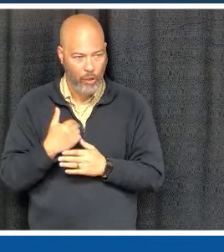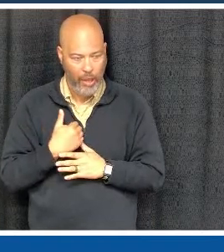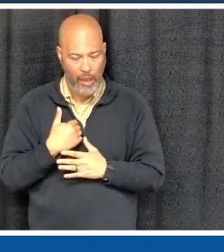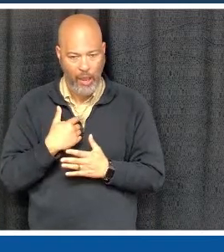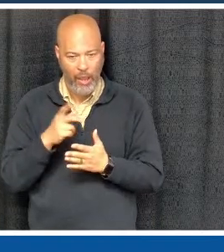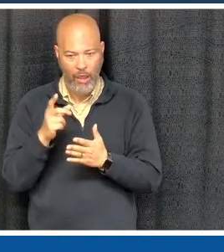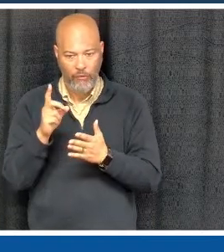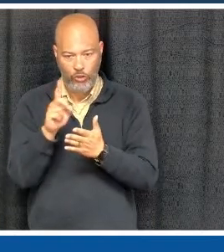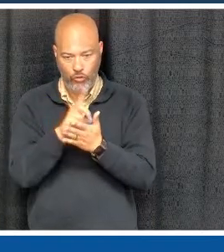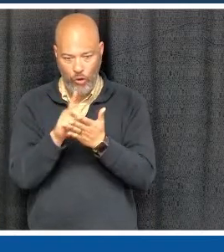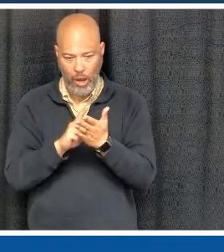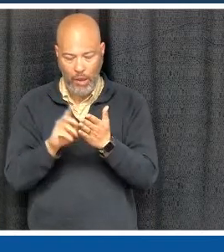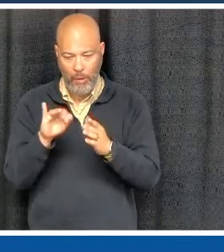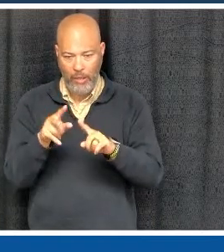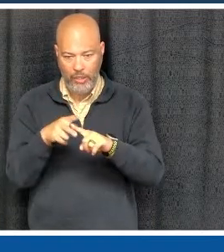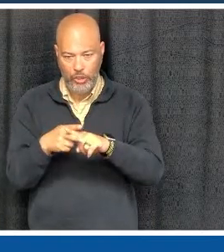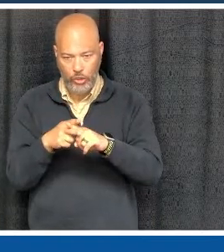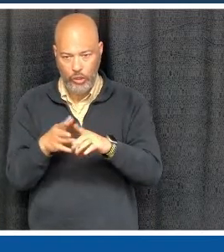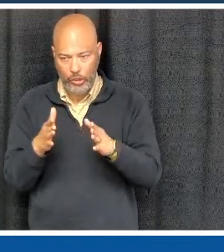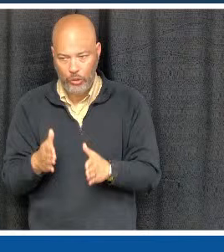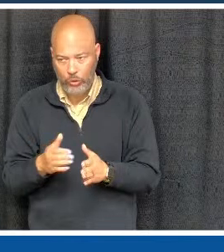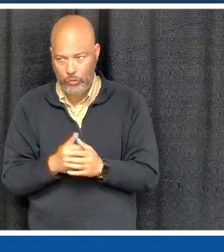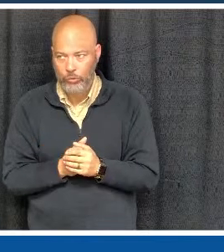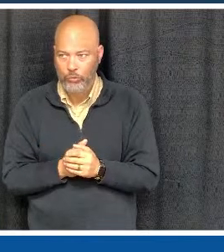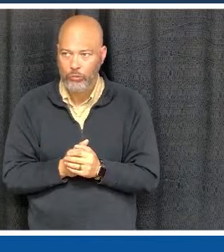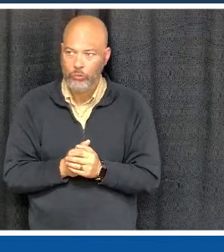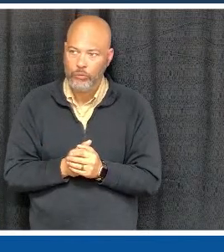provided by an engineer.